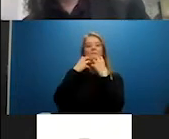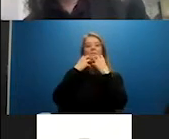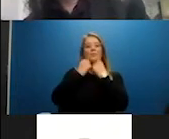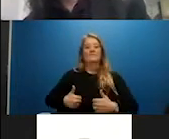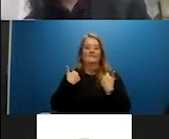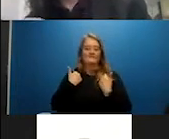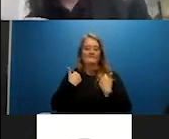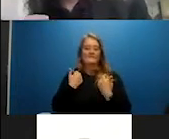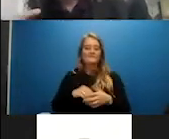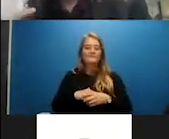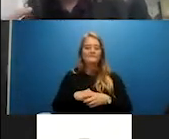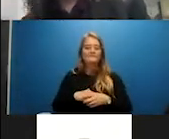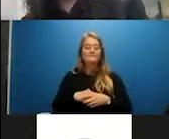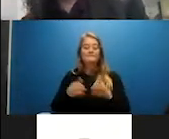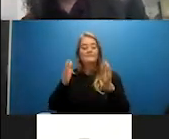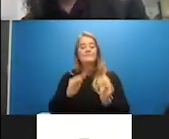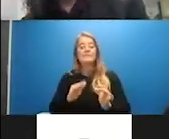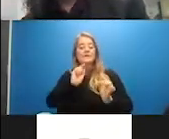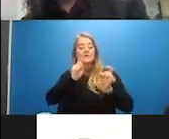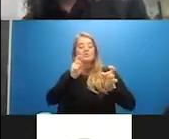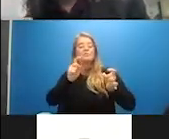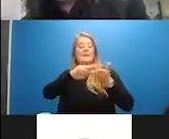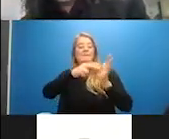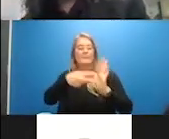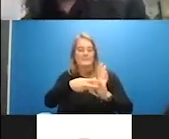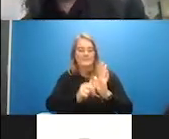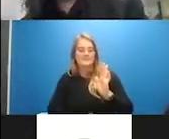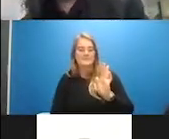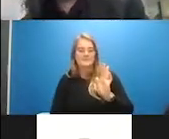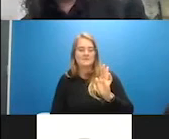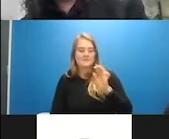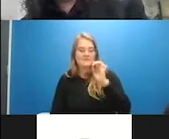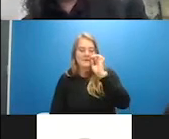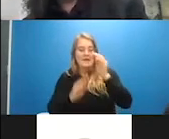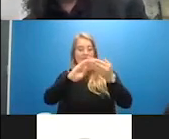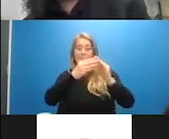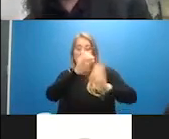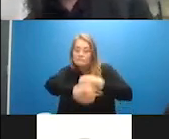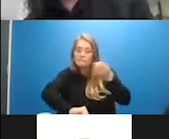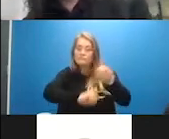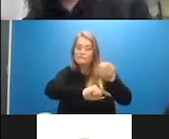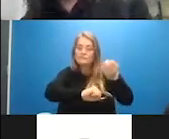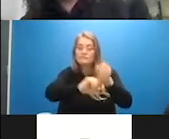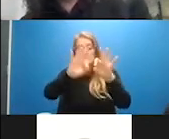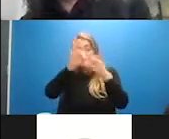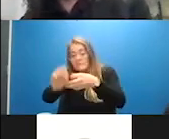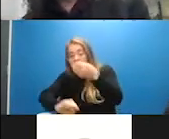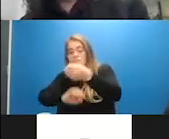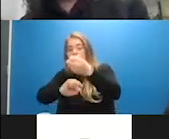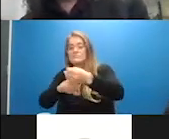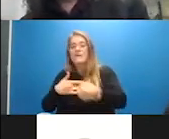you. Contributing purpose, contributing to the community in a way and your family that gives you a sense